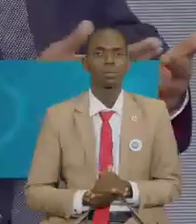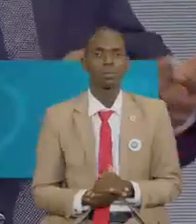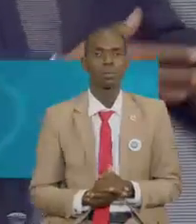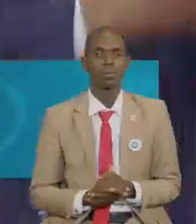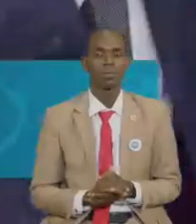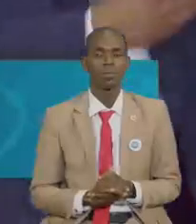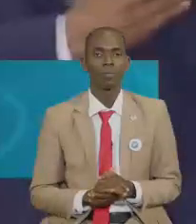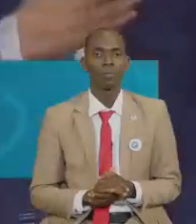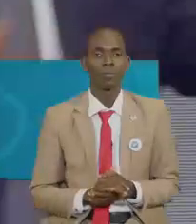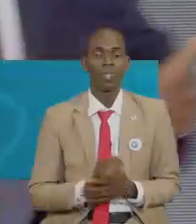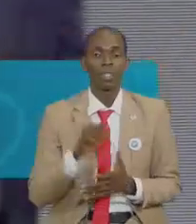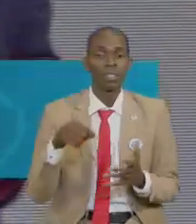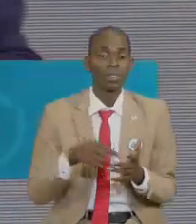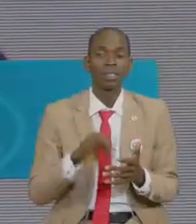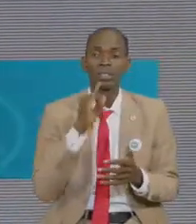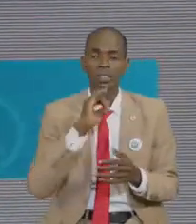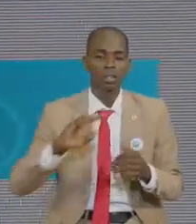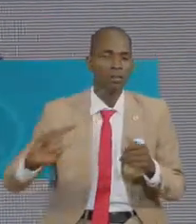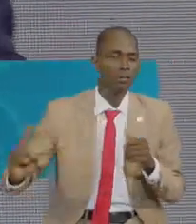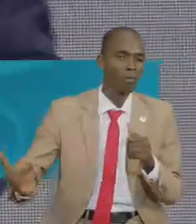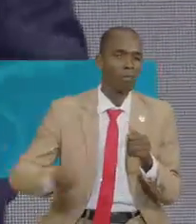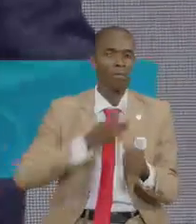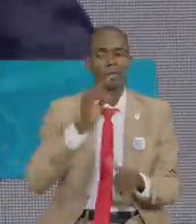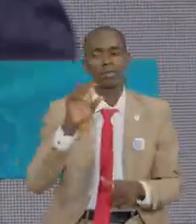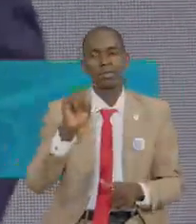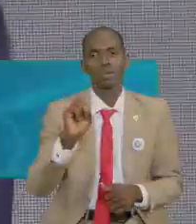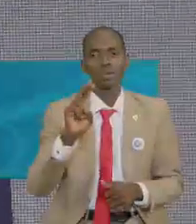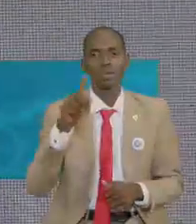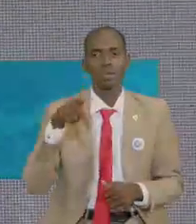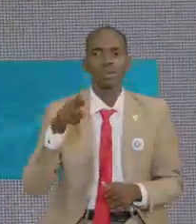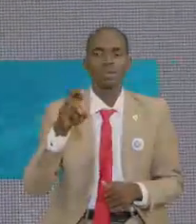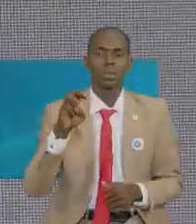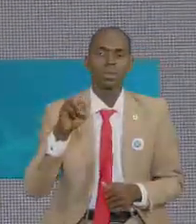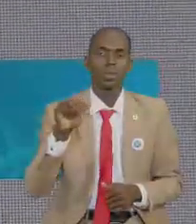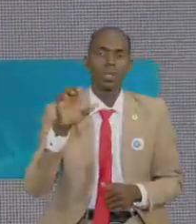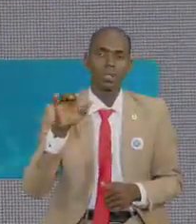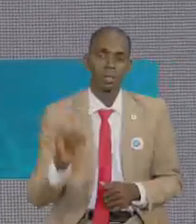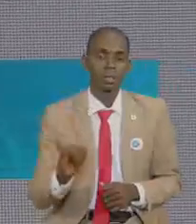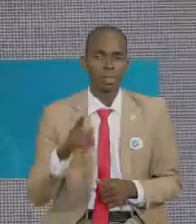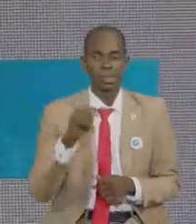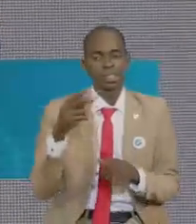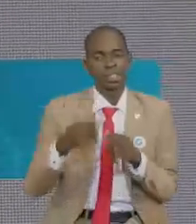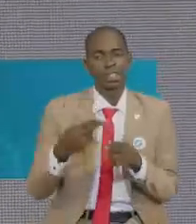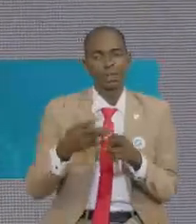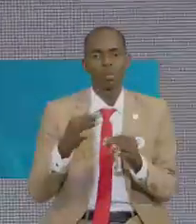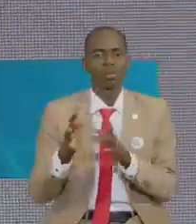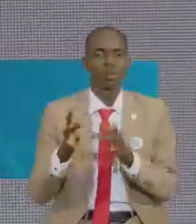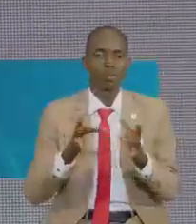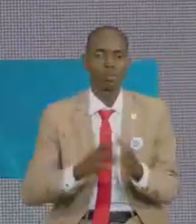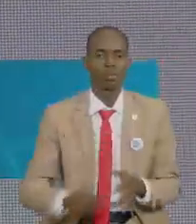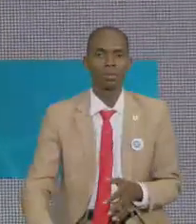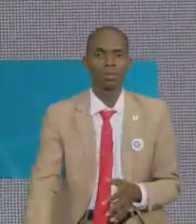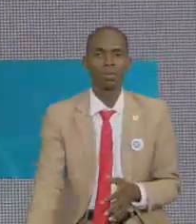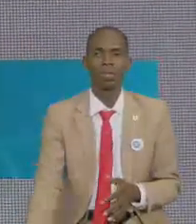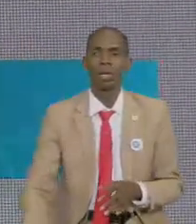This is the formal supremacy. The name of Jesus. I